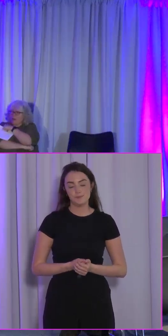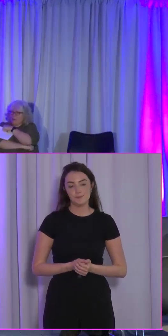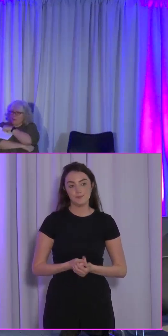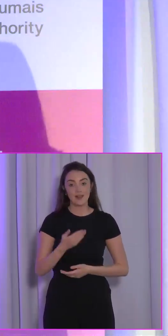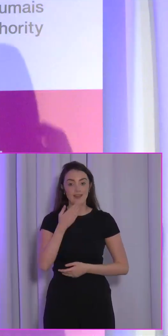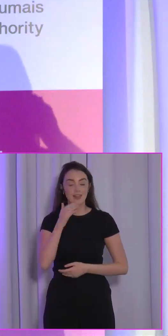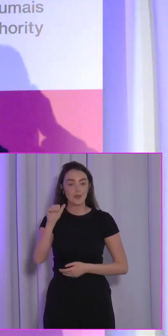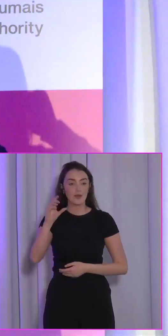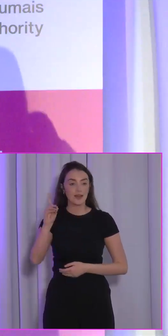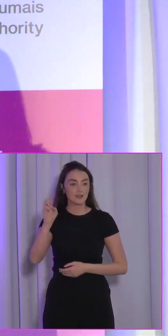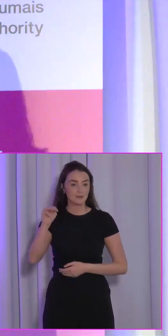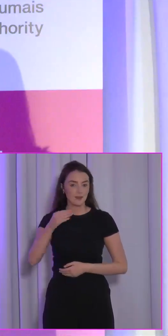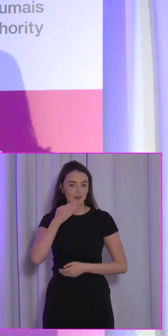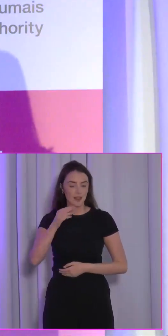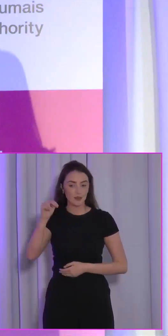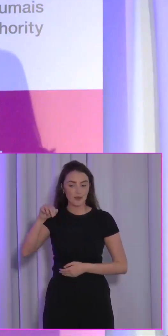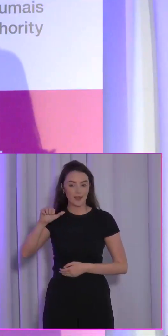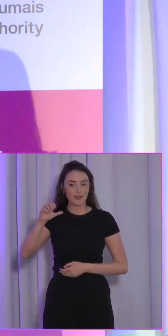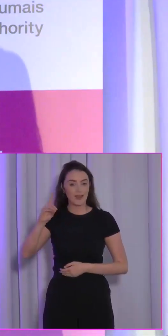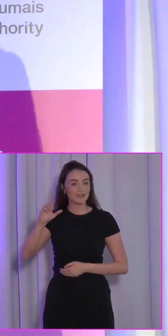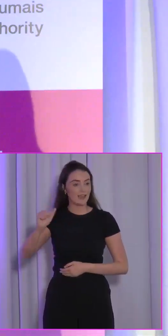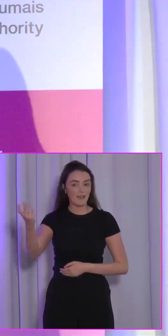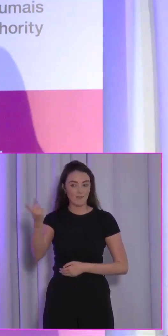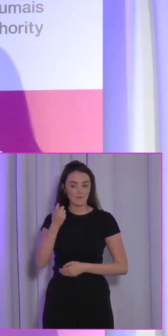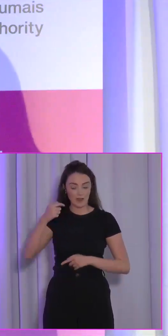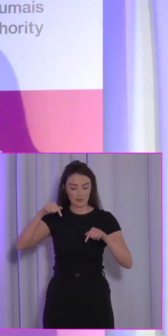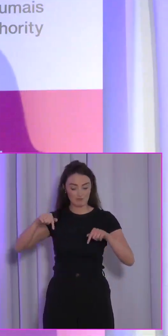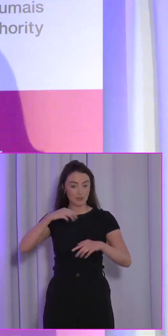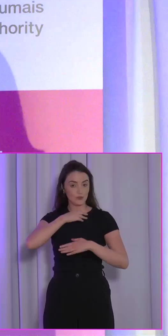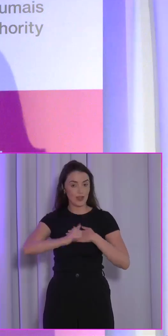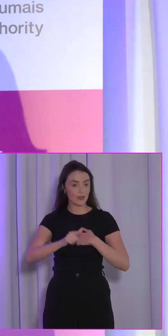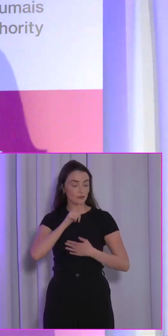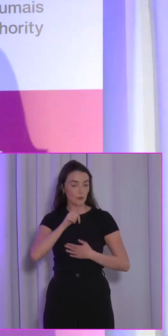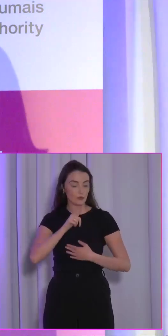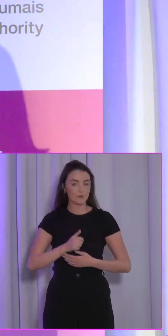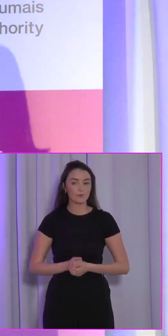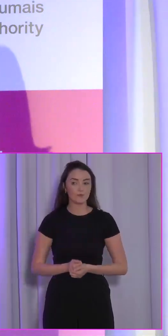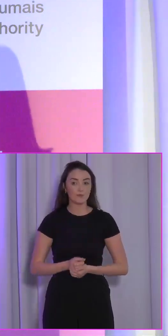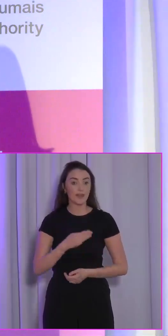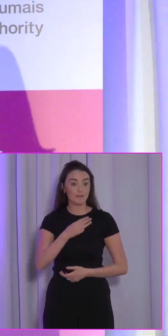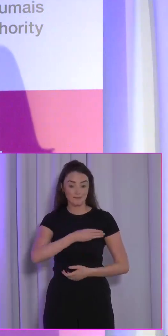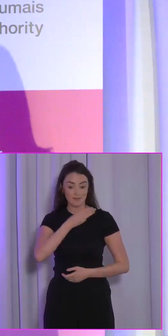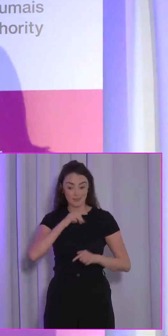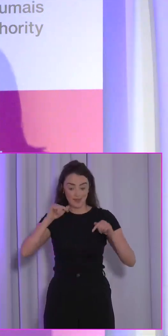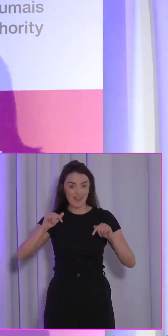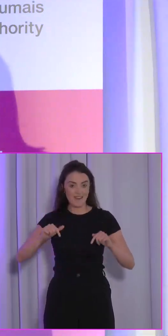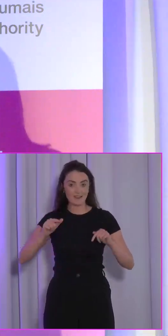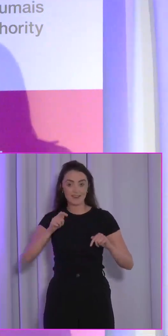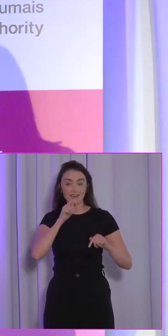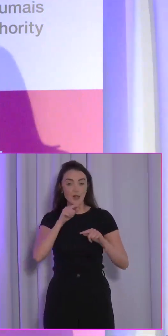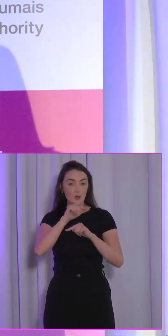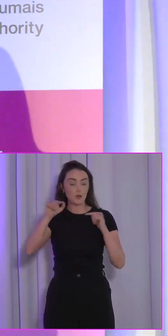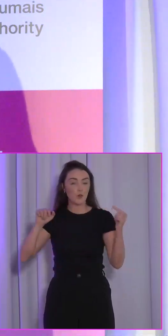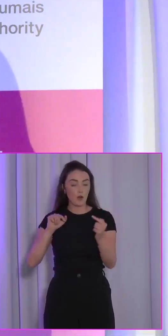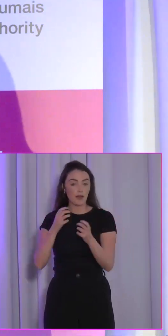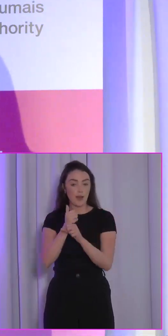Thank you, Adam, and thank you to the NDA for inviting Coimisiún Meán to speak here today. Pleased to be here to tell you a little bit about the